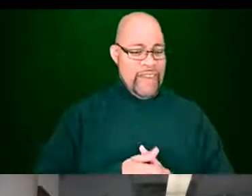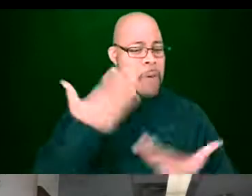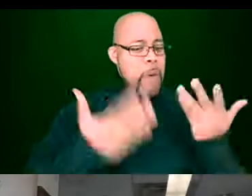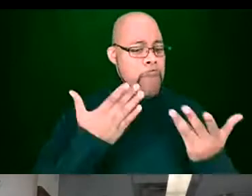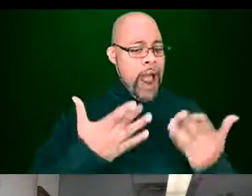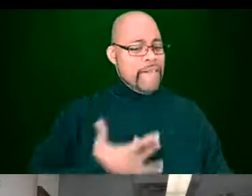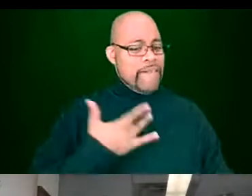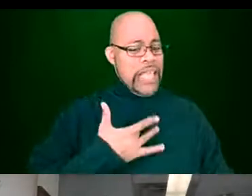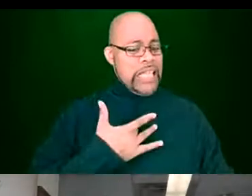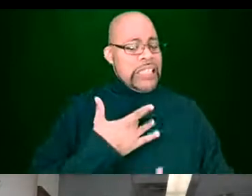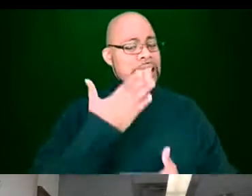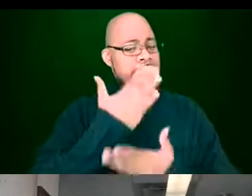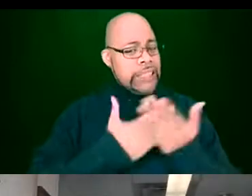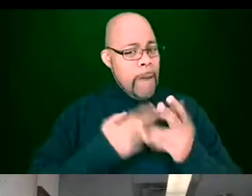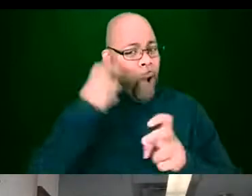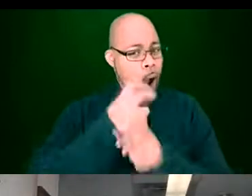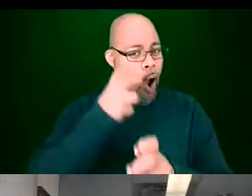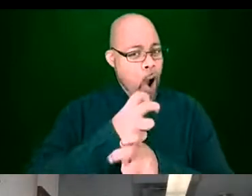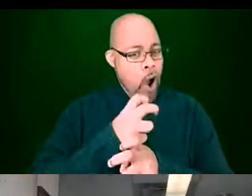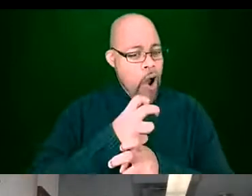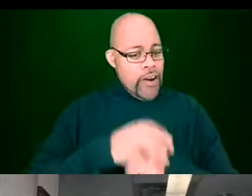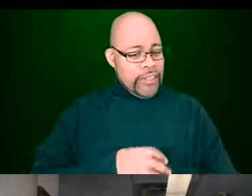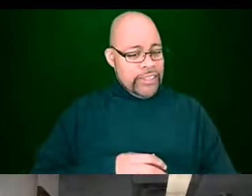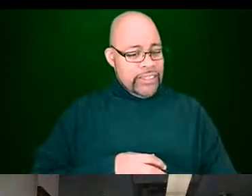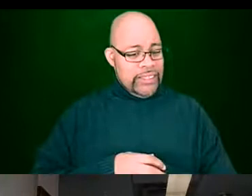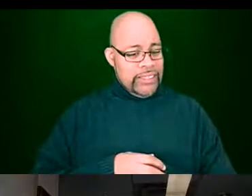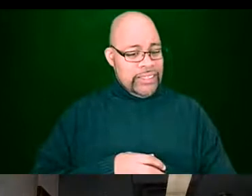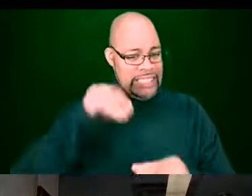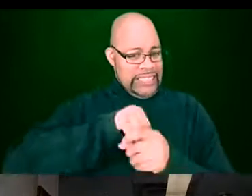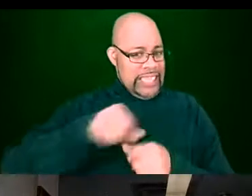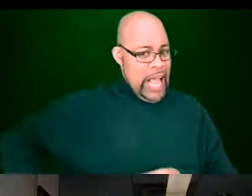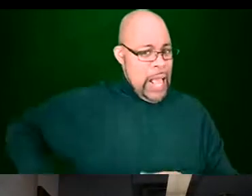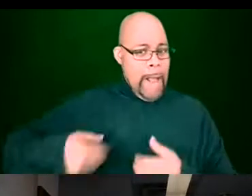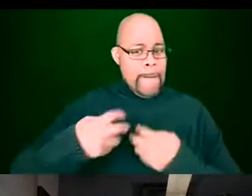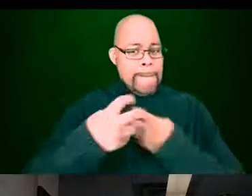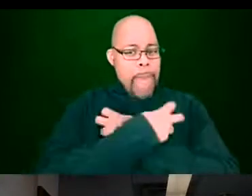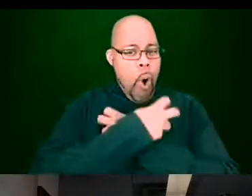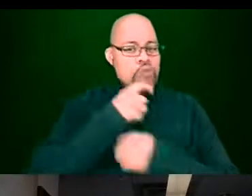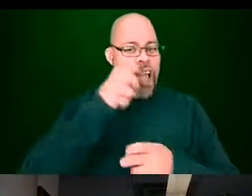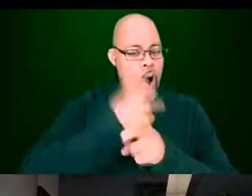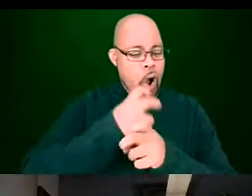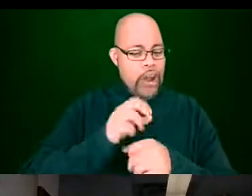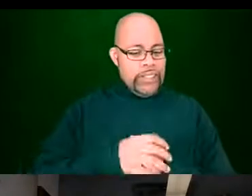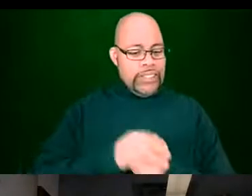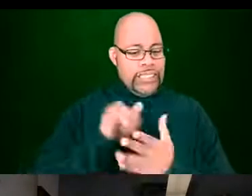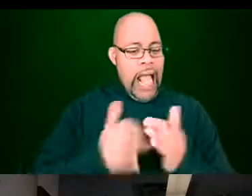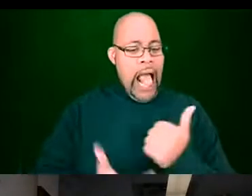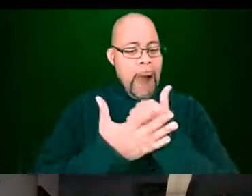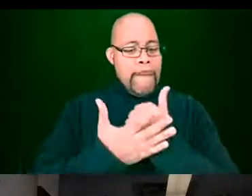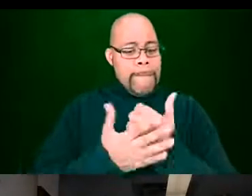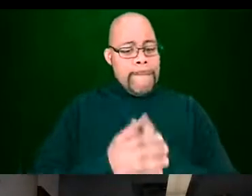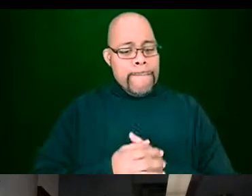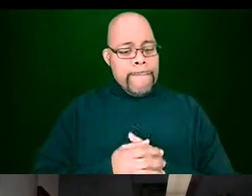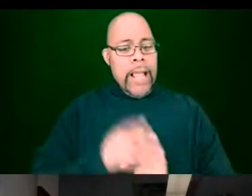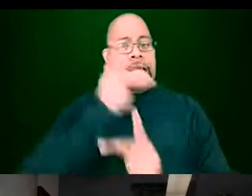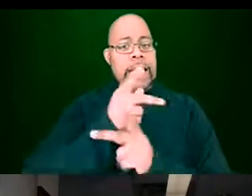probably feel there's something hard inside of you right there, something really hard that's helping put,